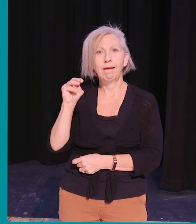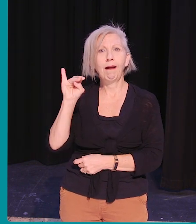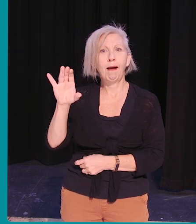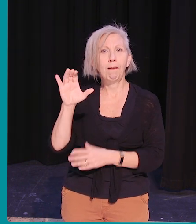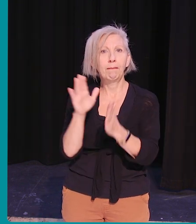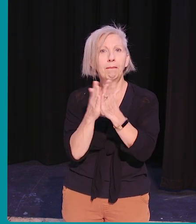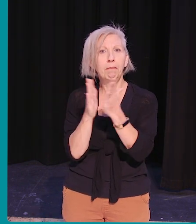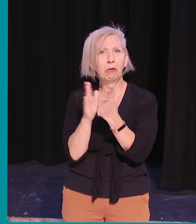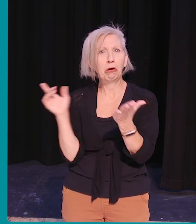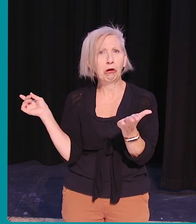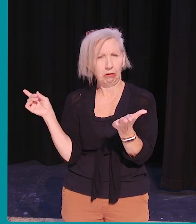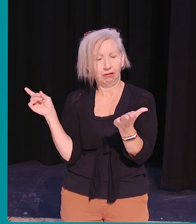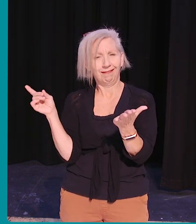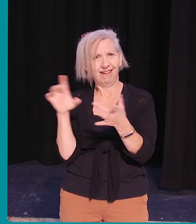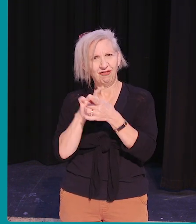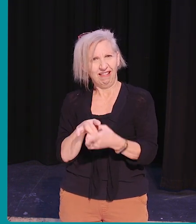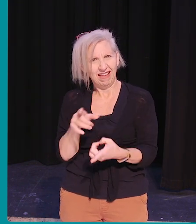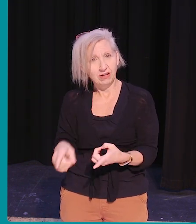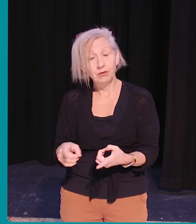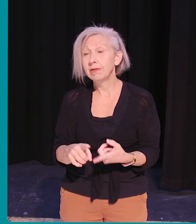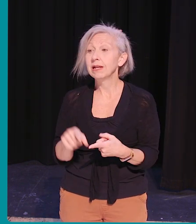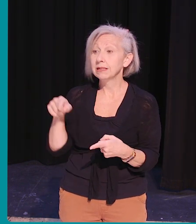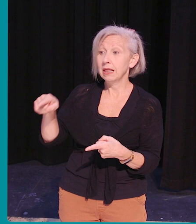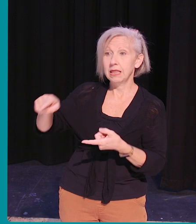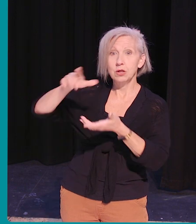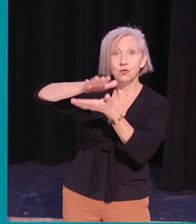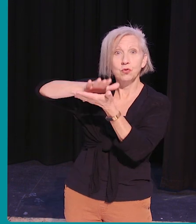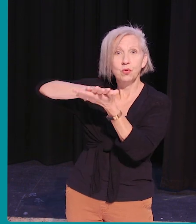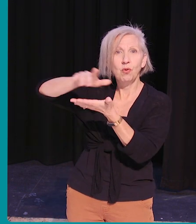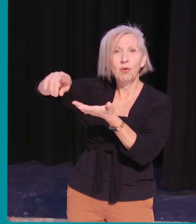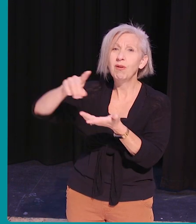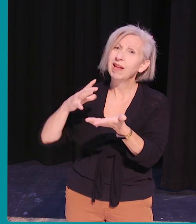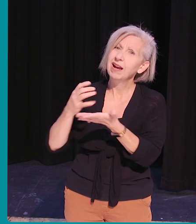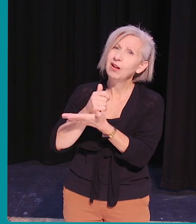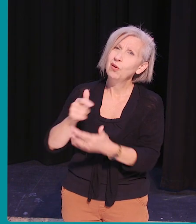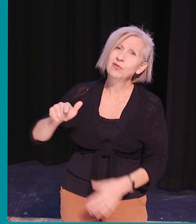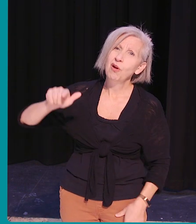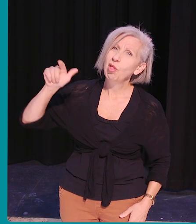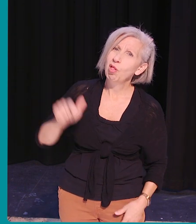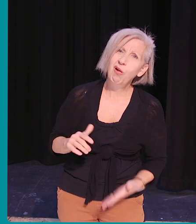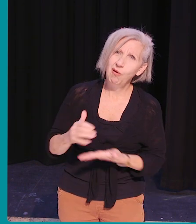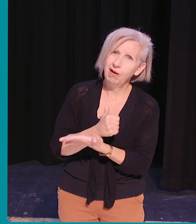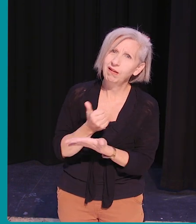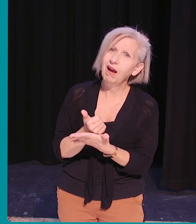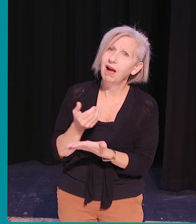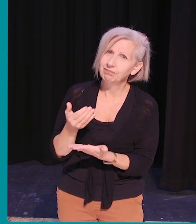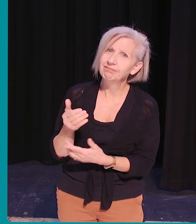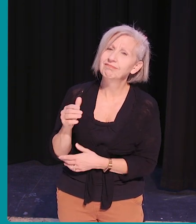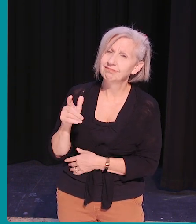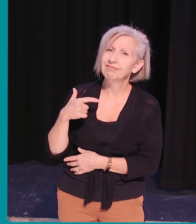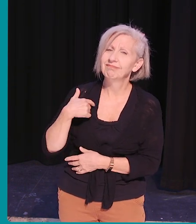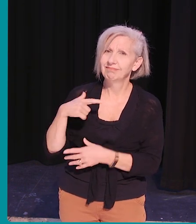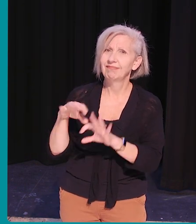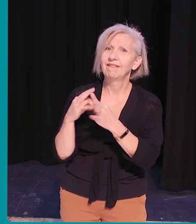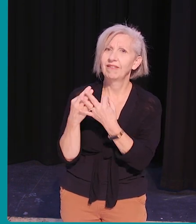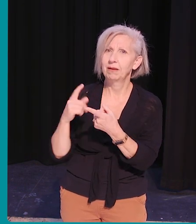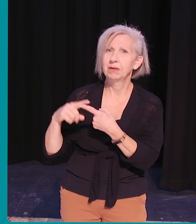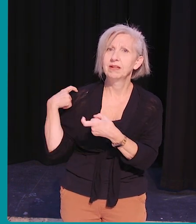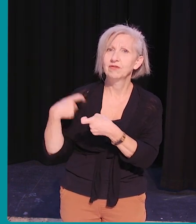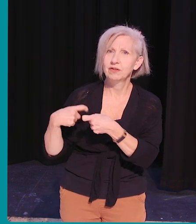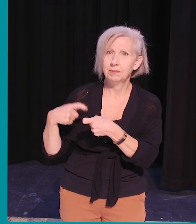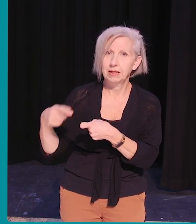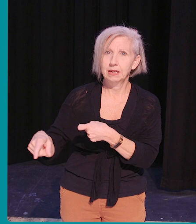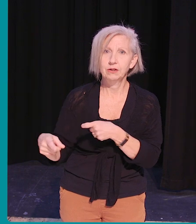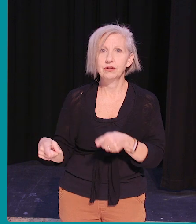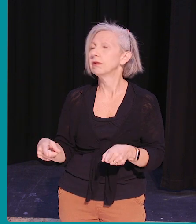sort of like low-income Latino families, and they always view these kids as challenges. But these kids are rocking it on this project, and their Spanish language speaking status